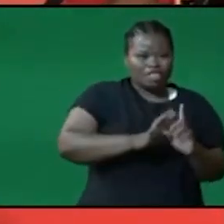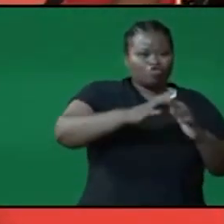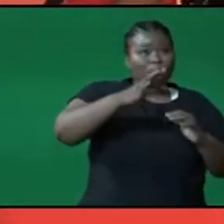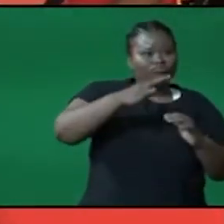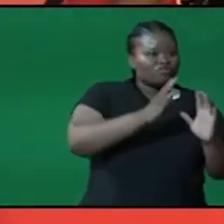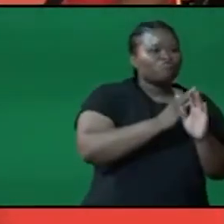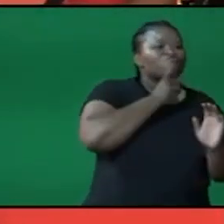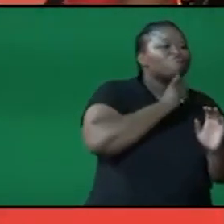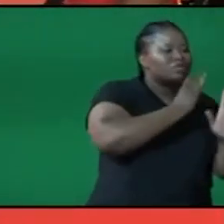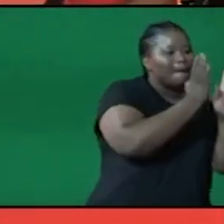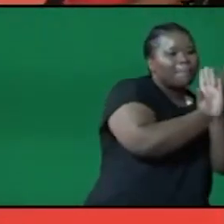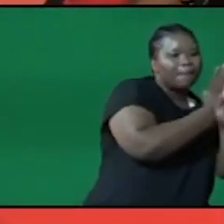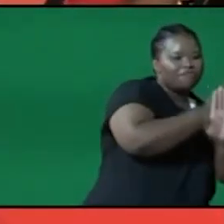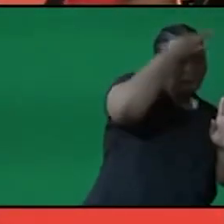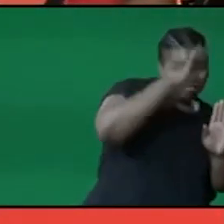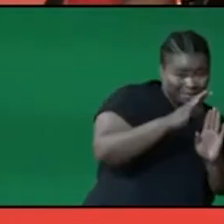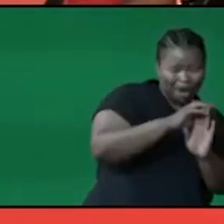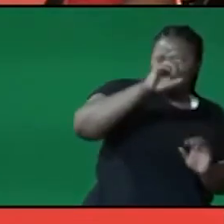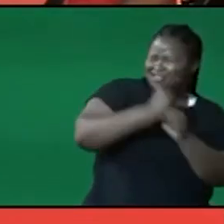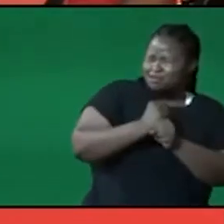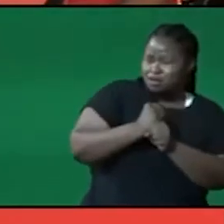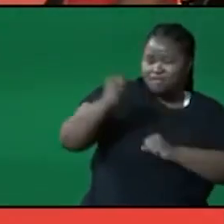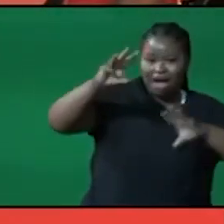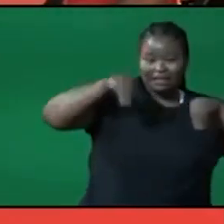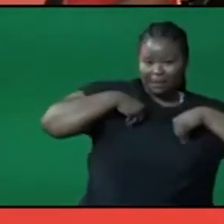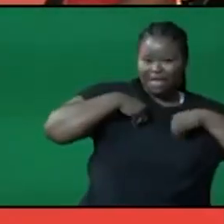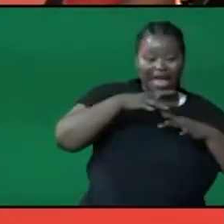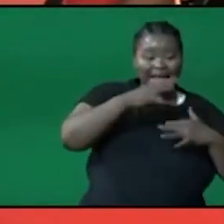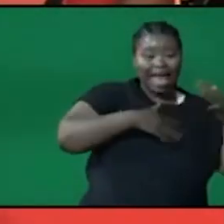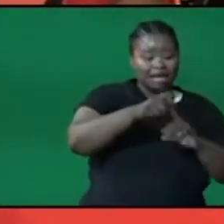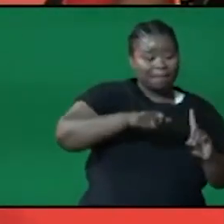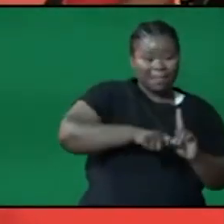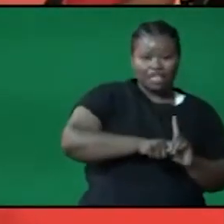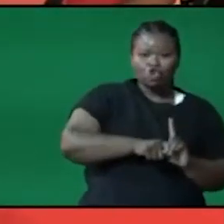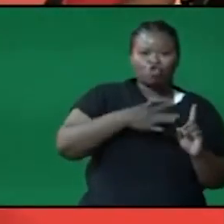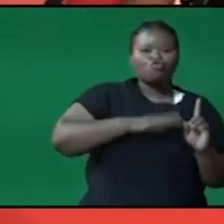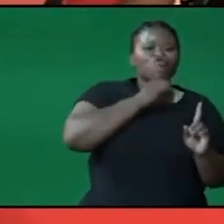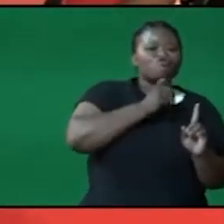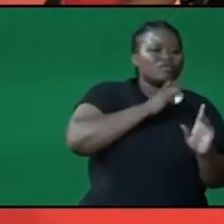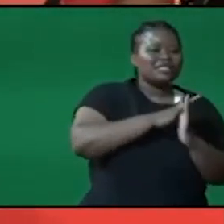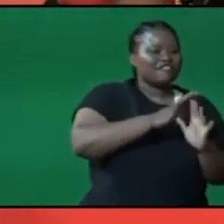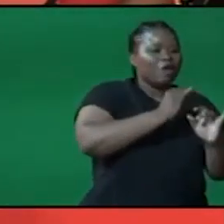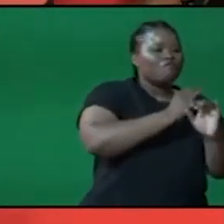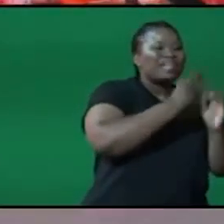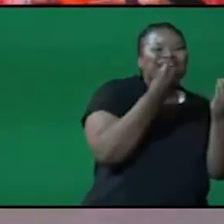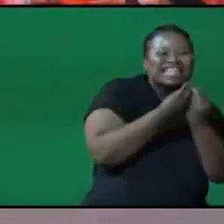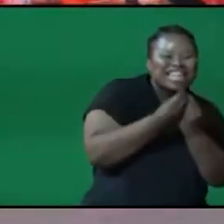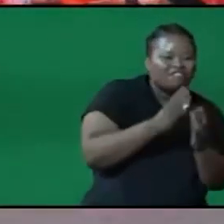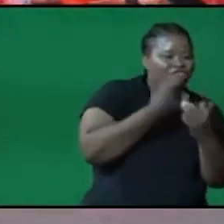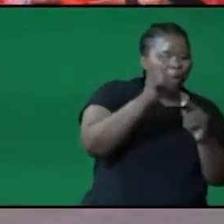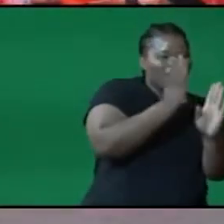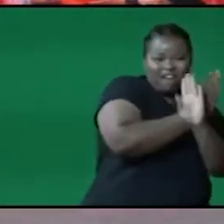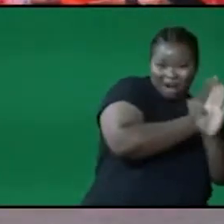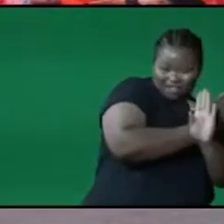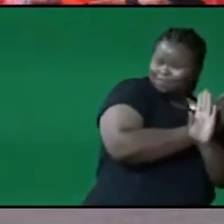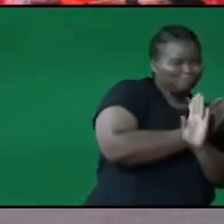privatize our state assets. So we must never allow anyone to privatize the things that belong to